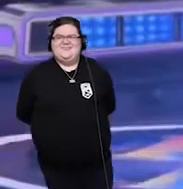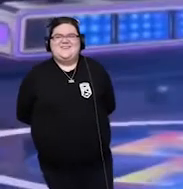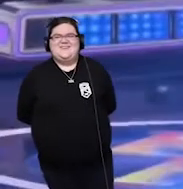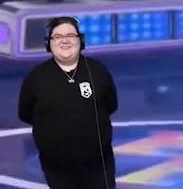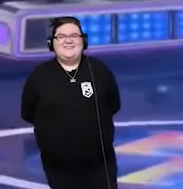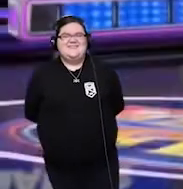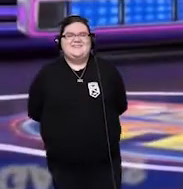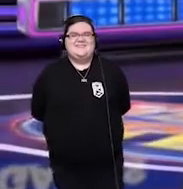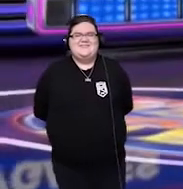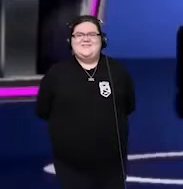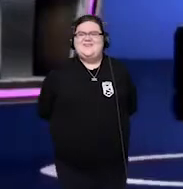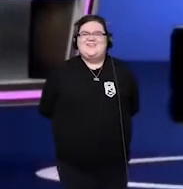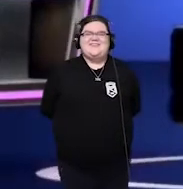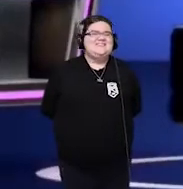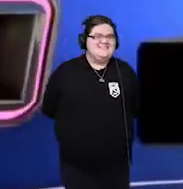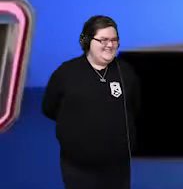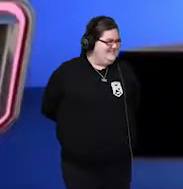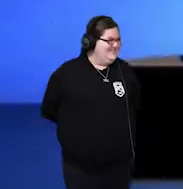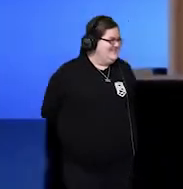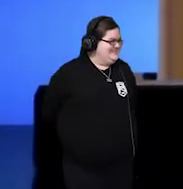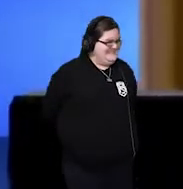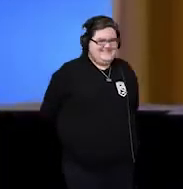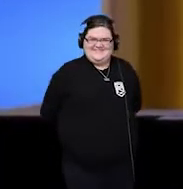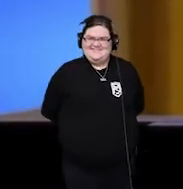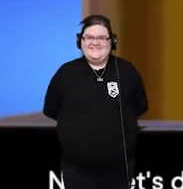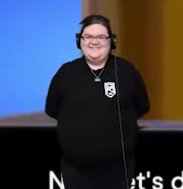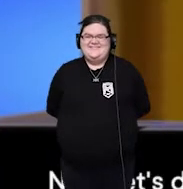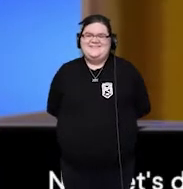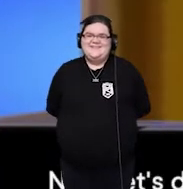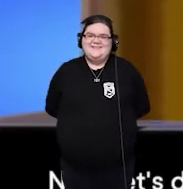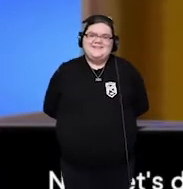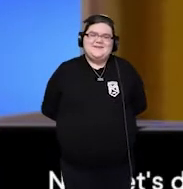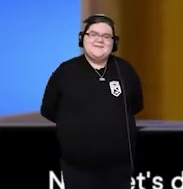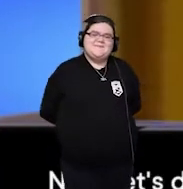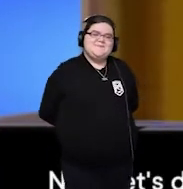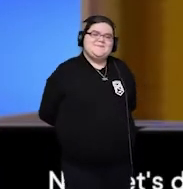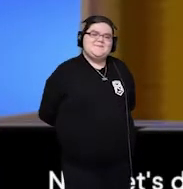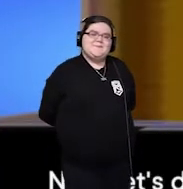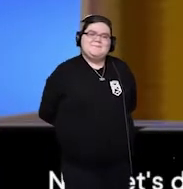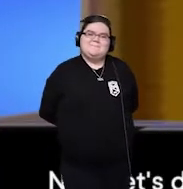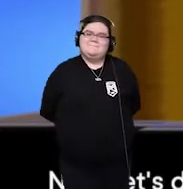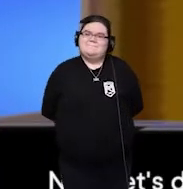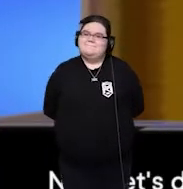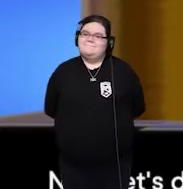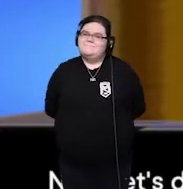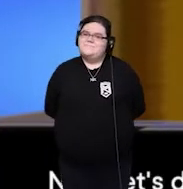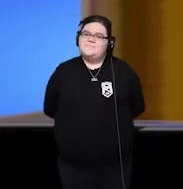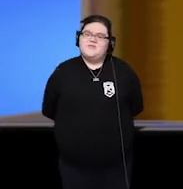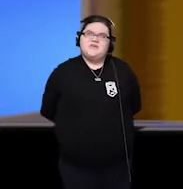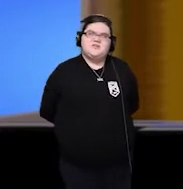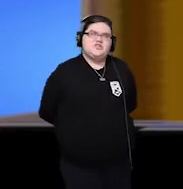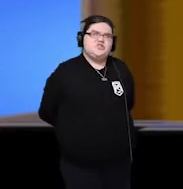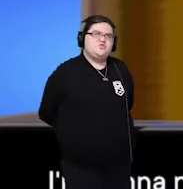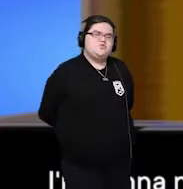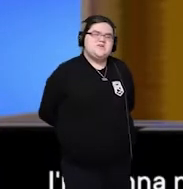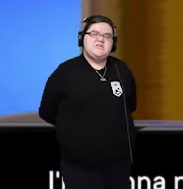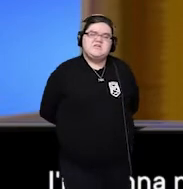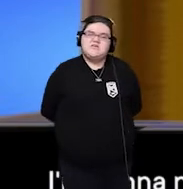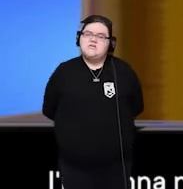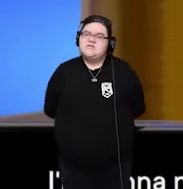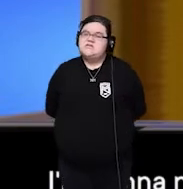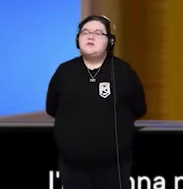woo! What did it? Alright. Now, we need to win this to go into the final round. To... Don't worry, we got this. Do